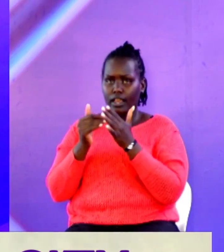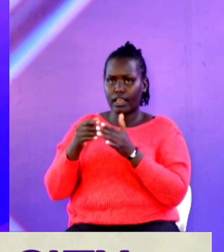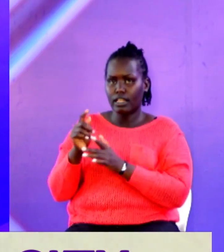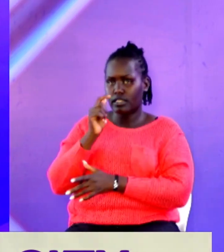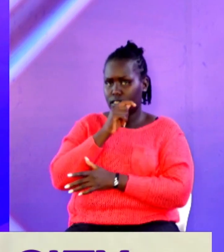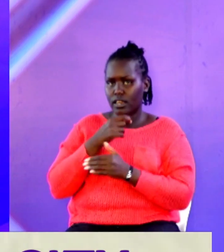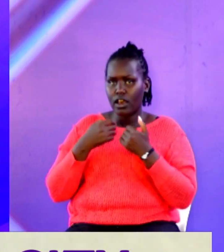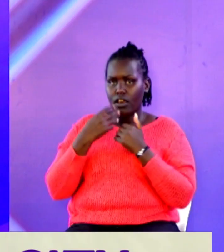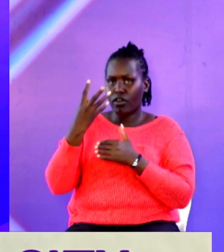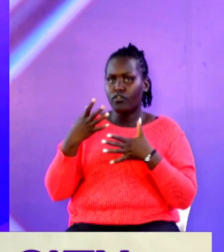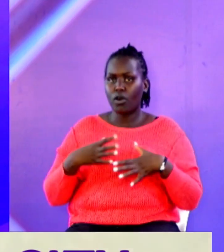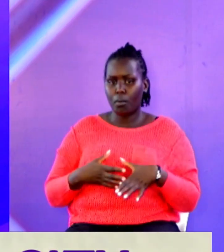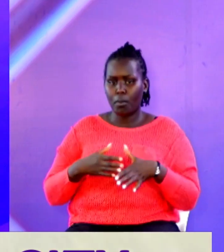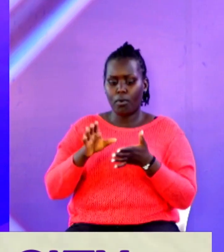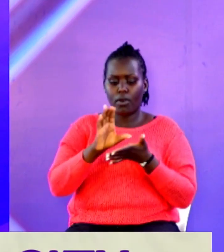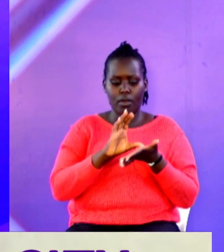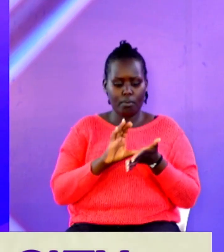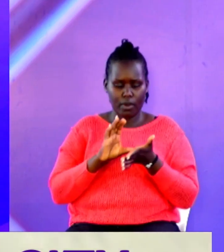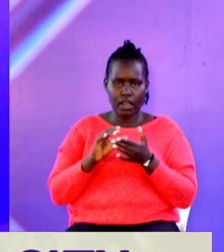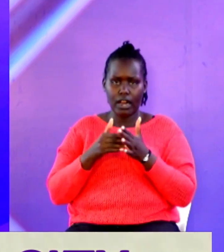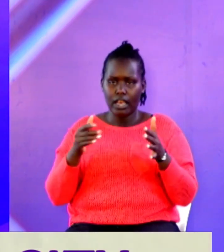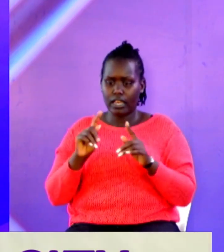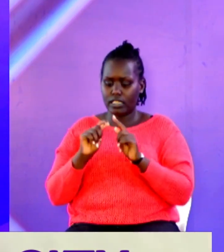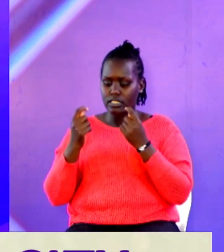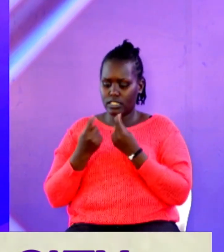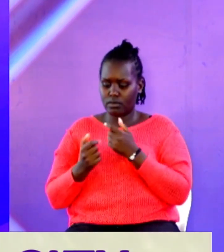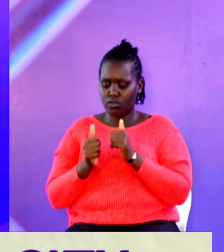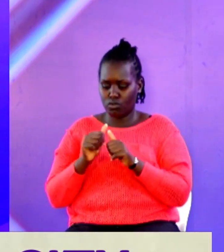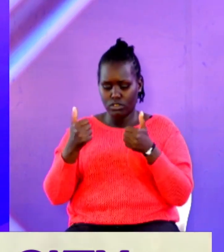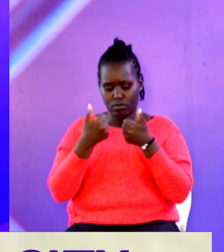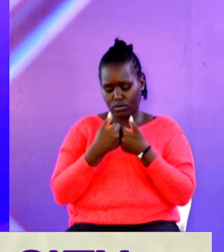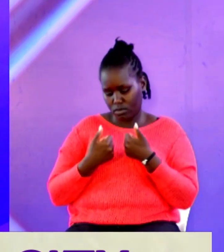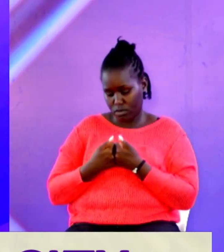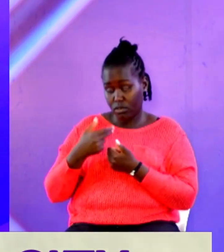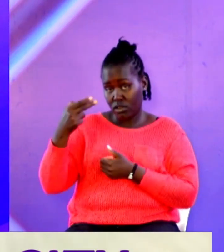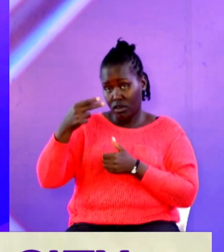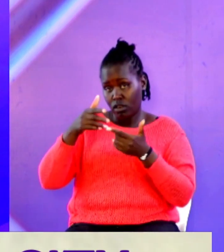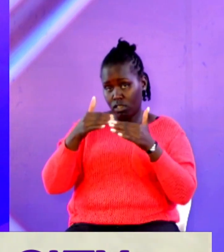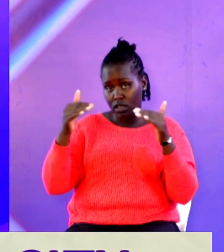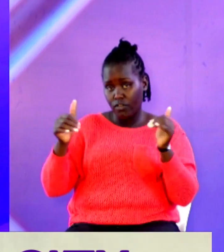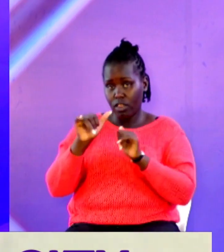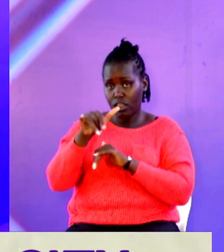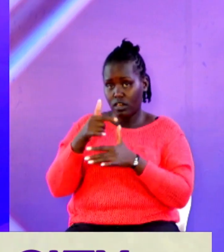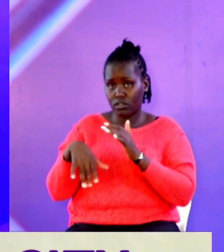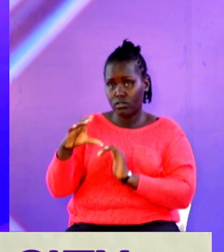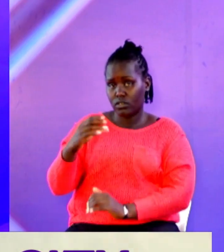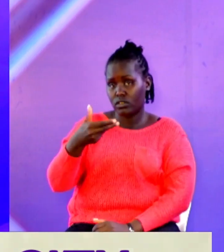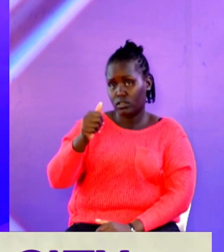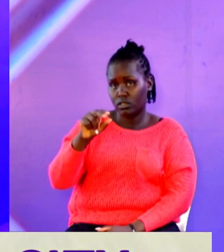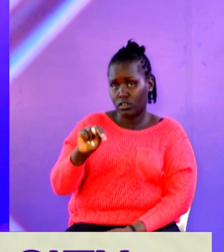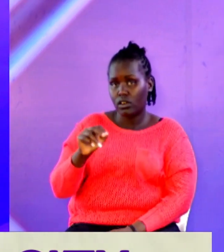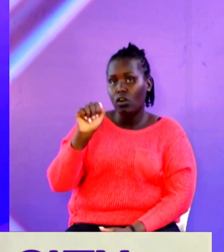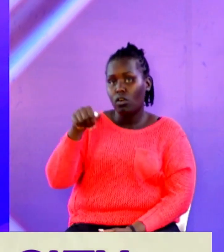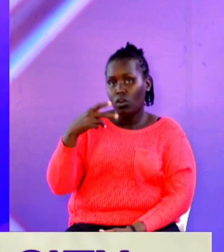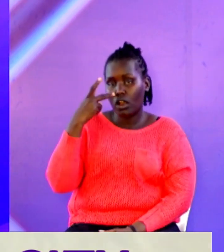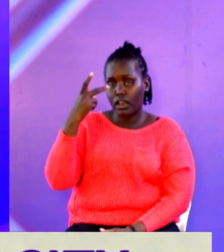in the midfield against a team that is competing at the highest level, that is the CHAN, you see,